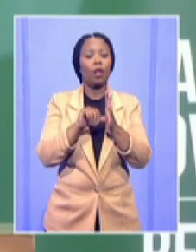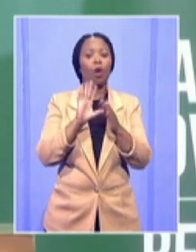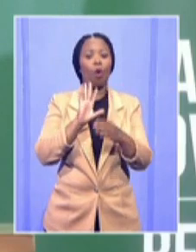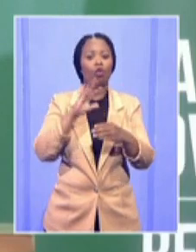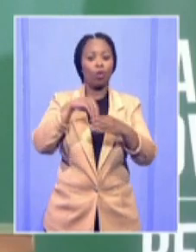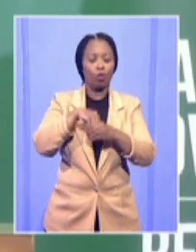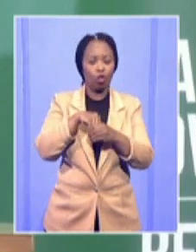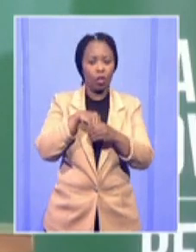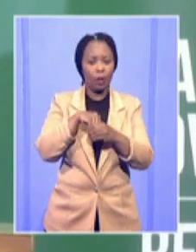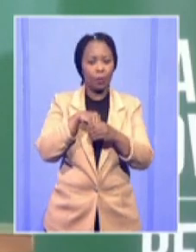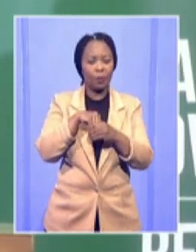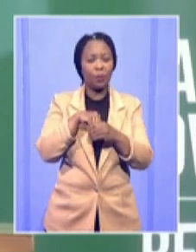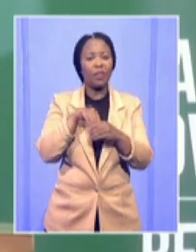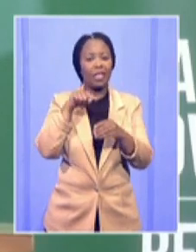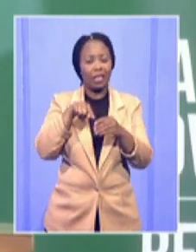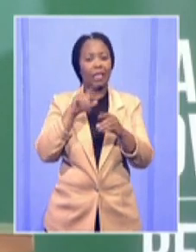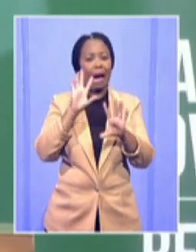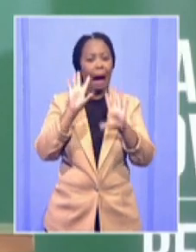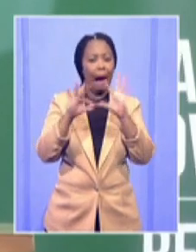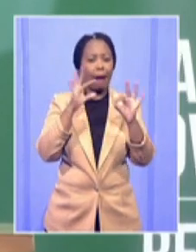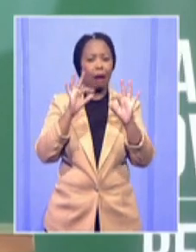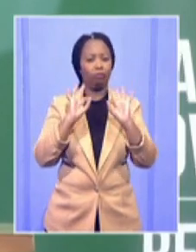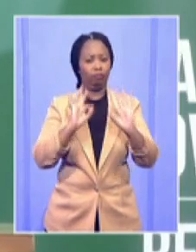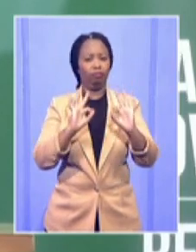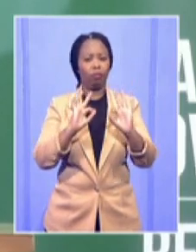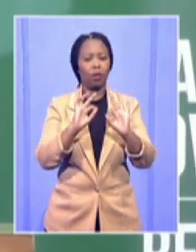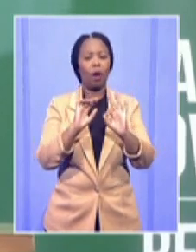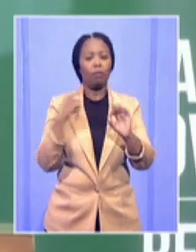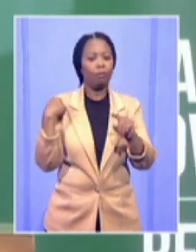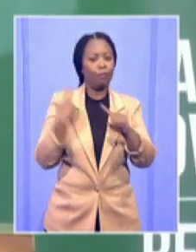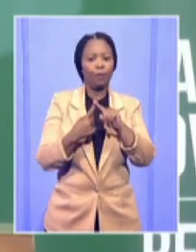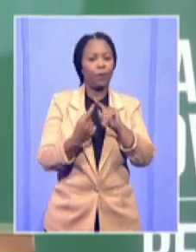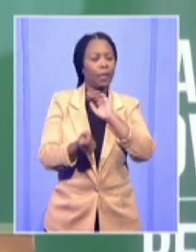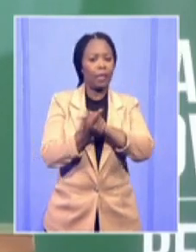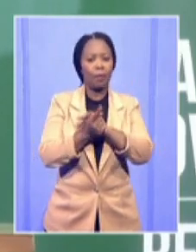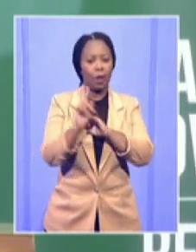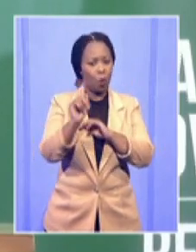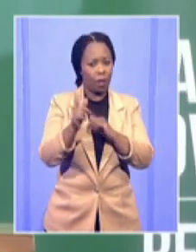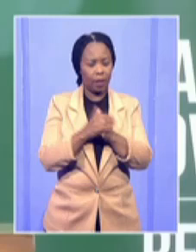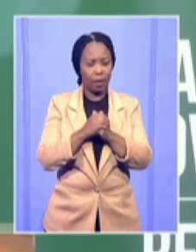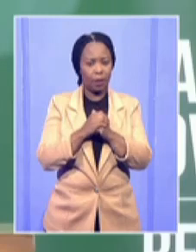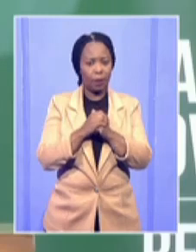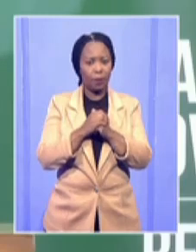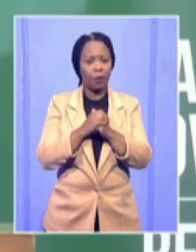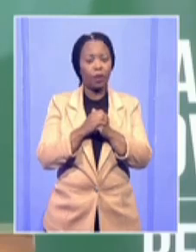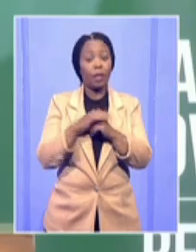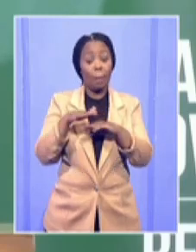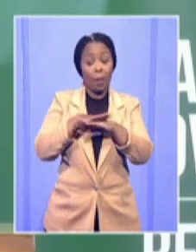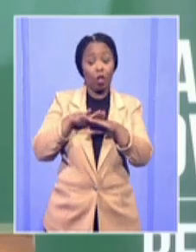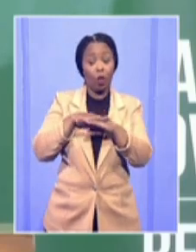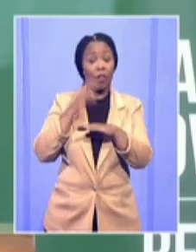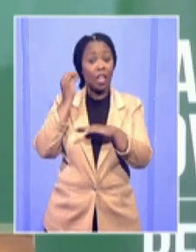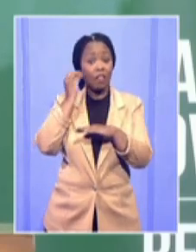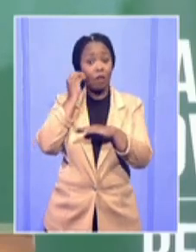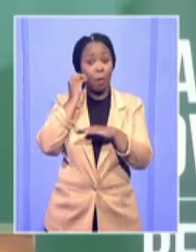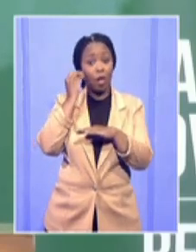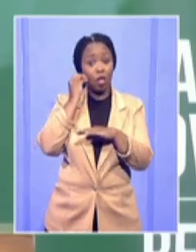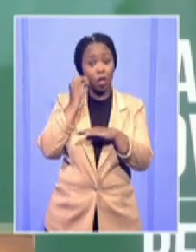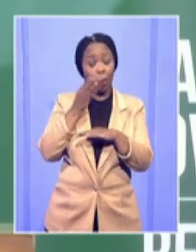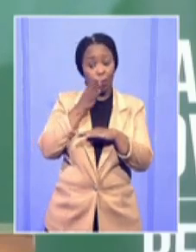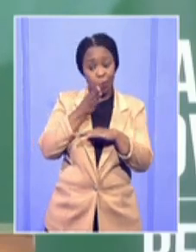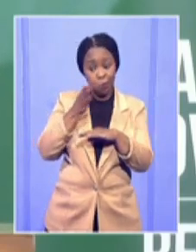descriptive analysis of what transpires based on the information available at a